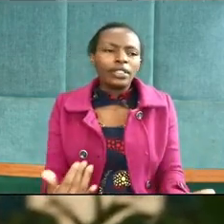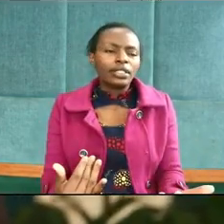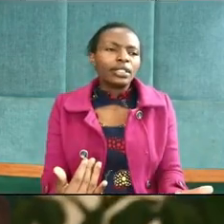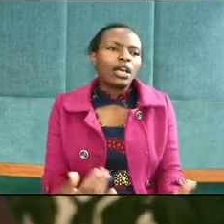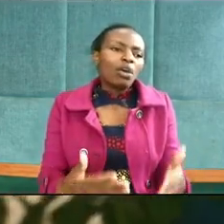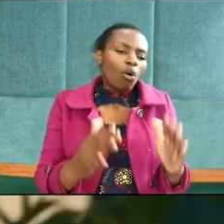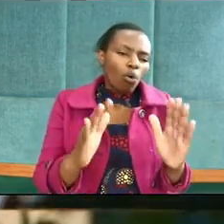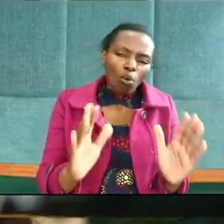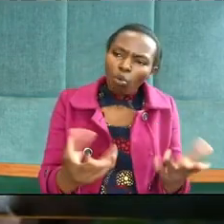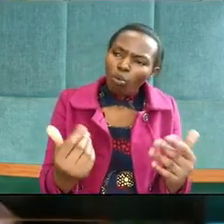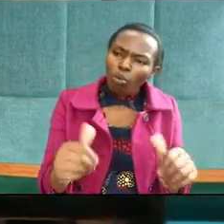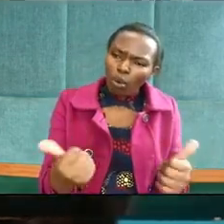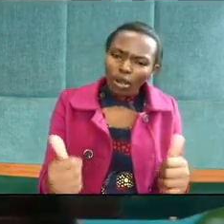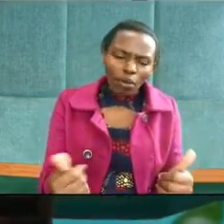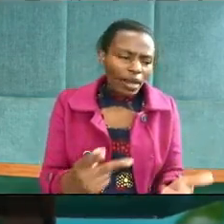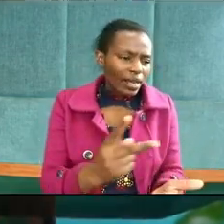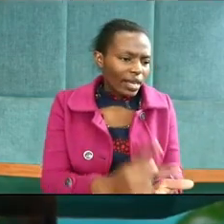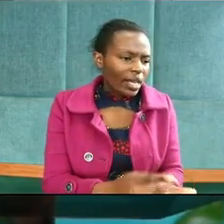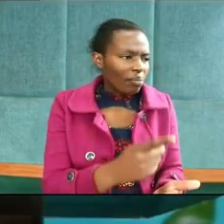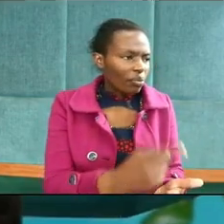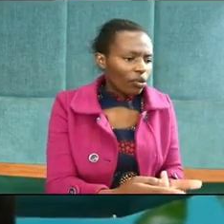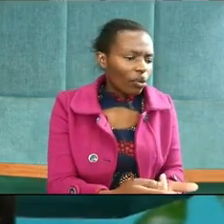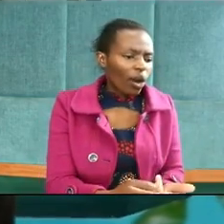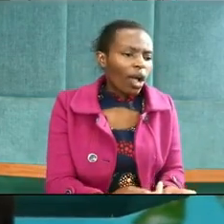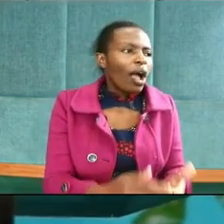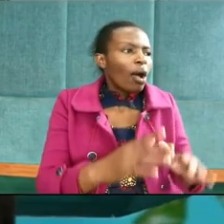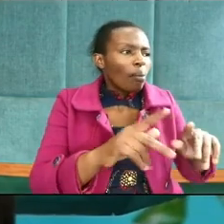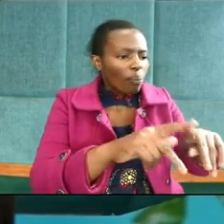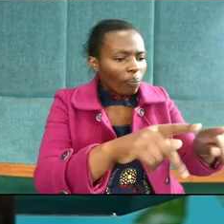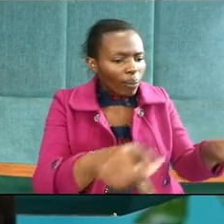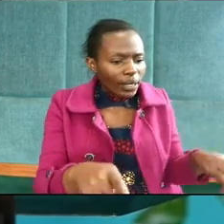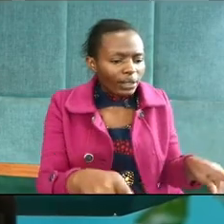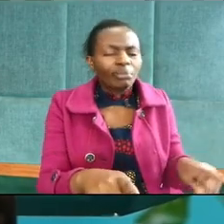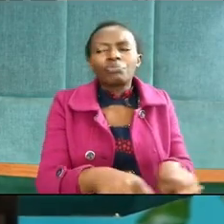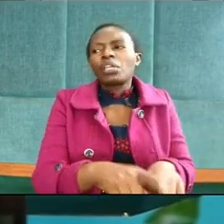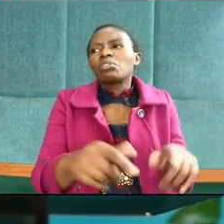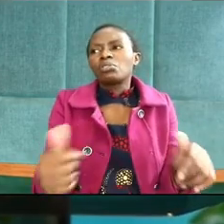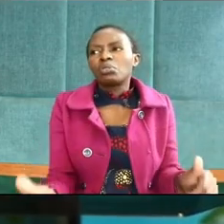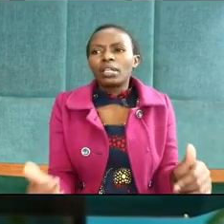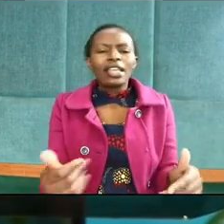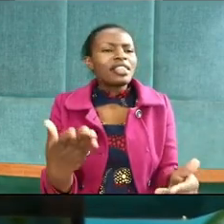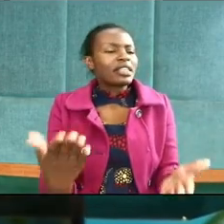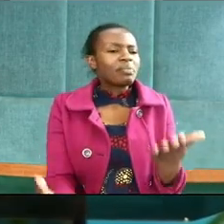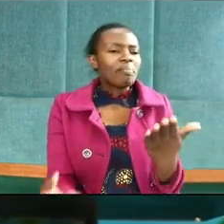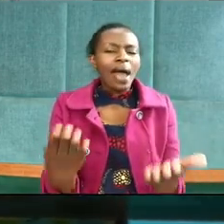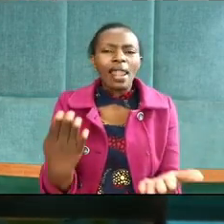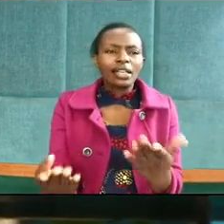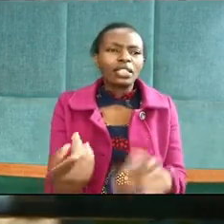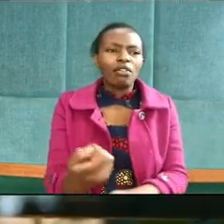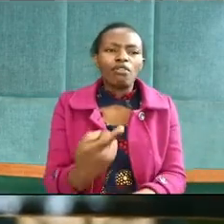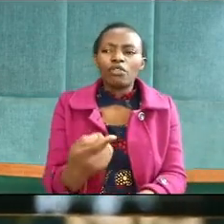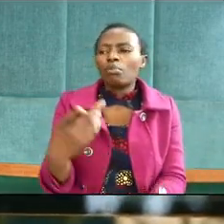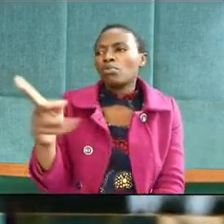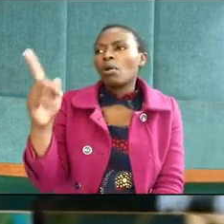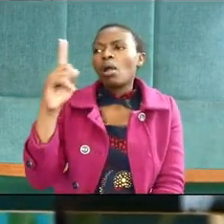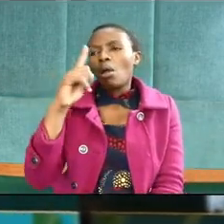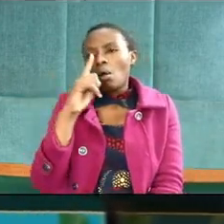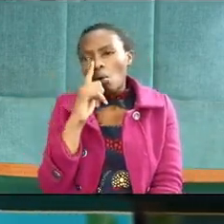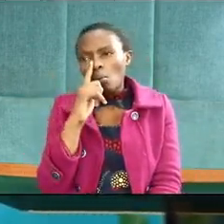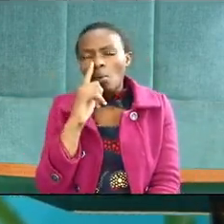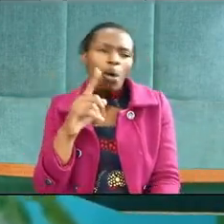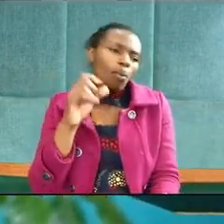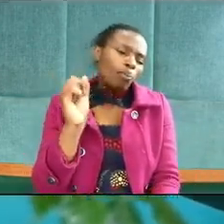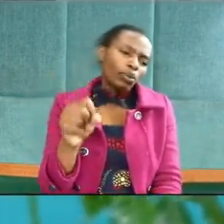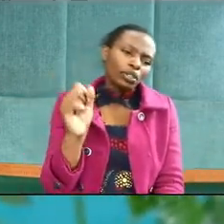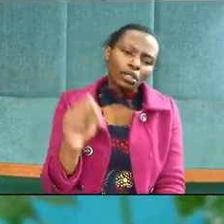here. You see, that balance that starts from home, it is a balance that you even